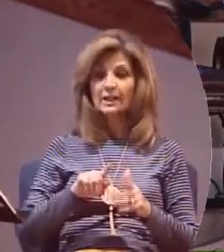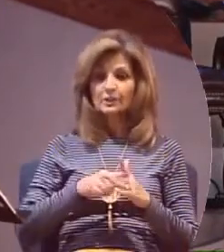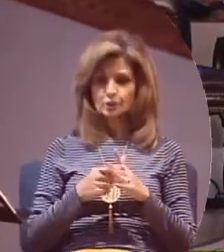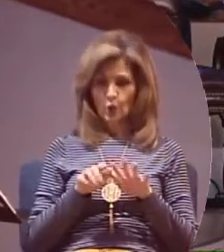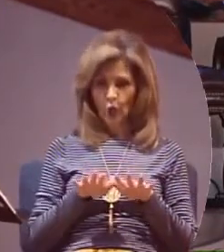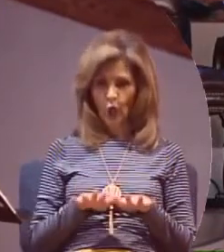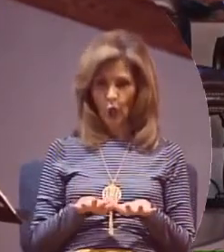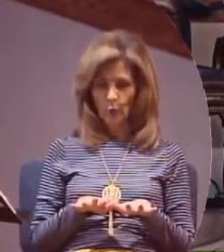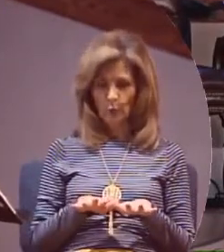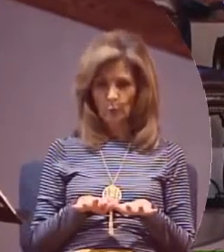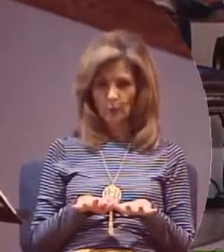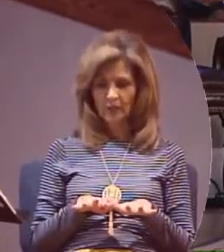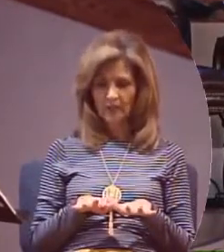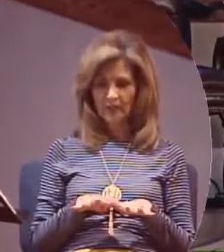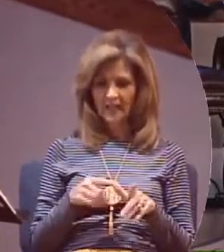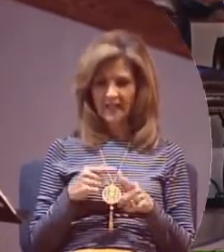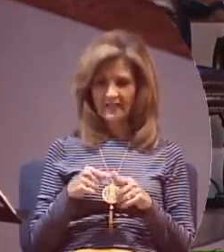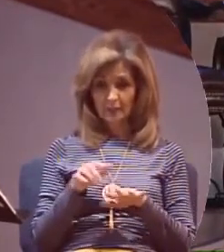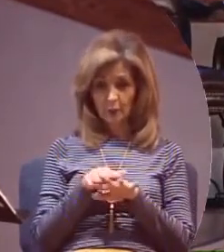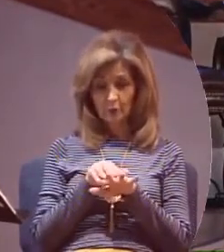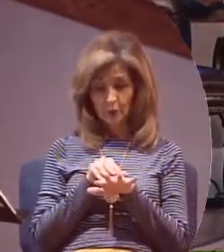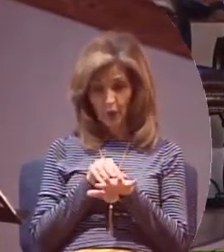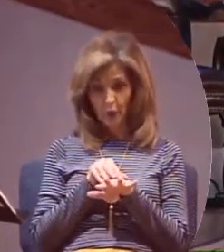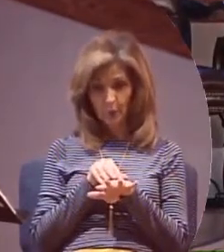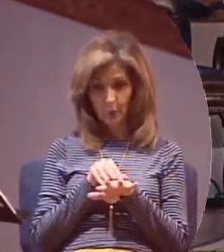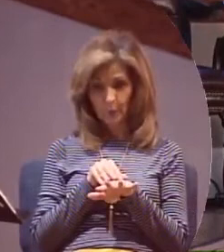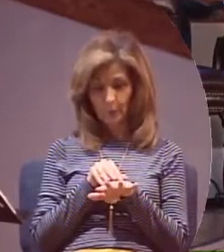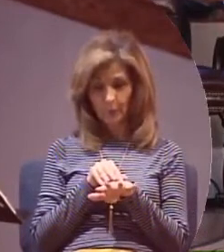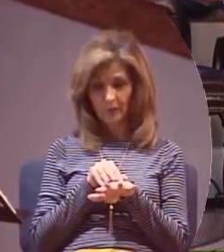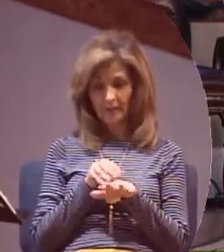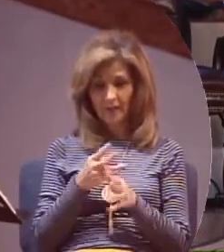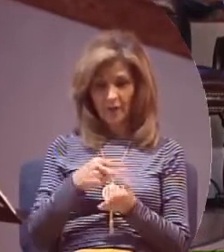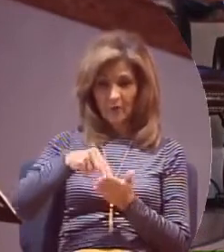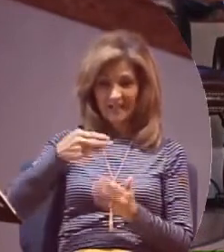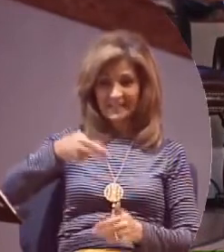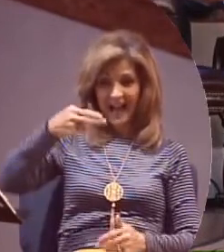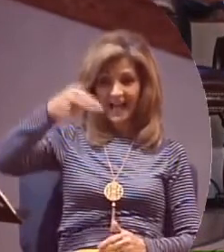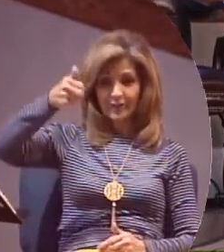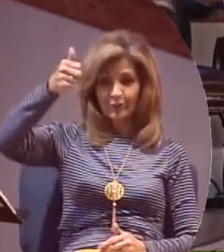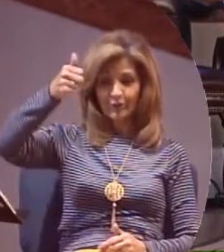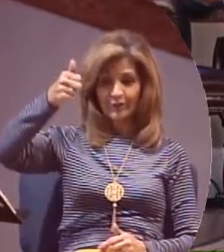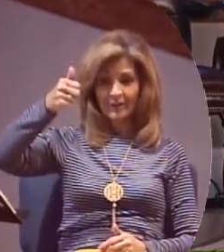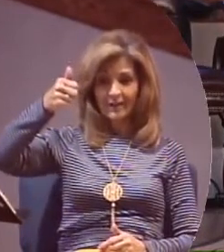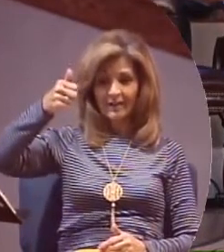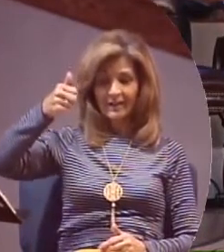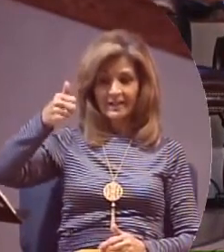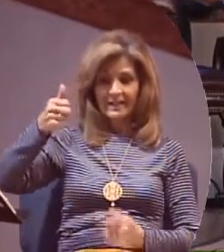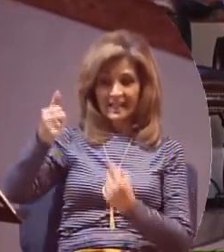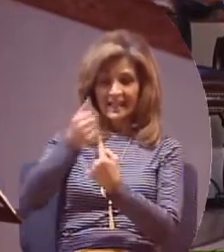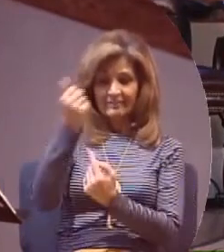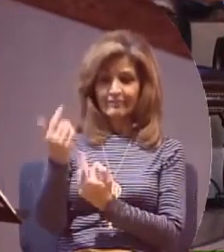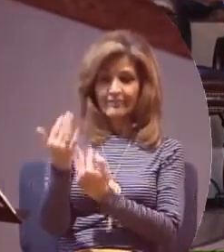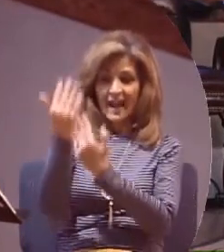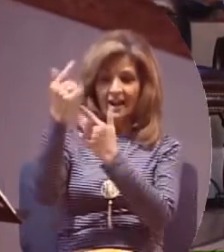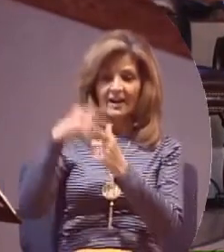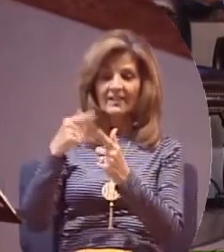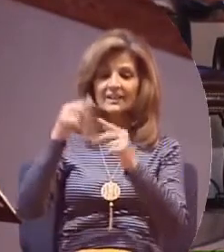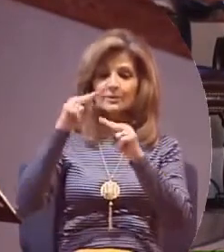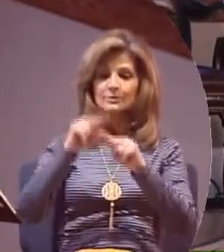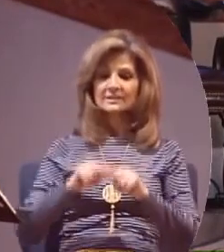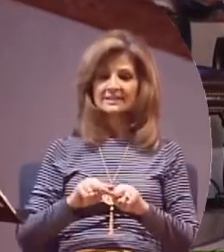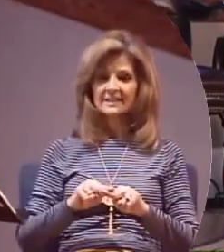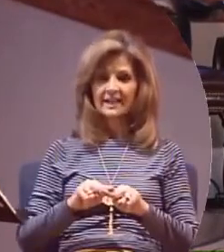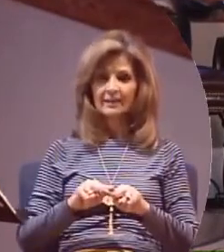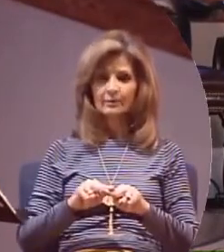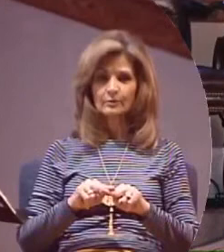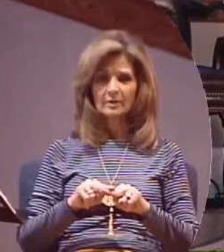low, you go slow, you rise higher, you strike fire, and you sit down in the